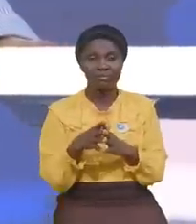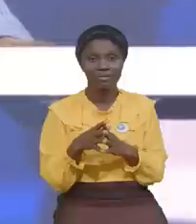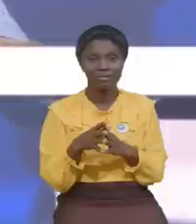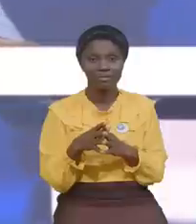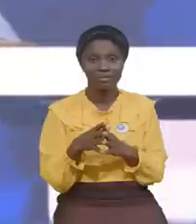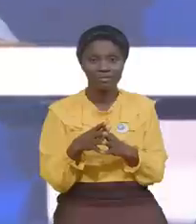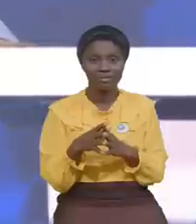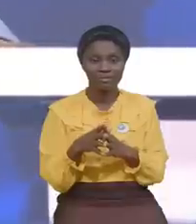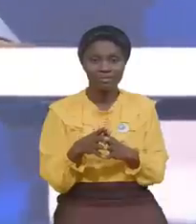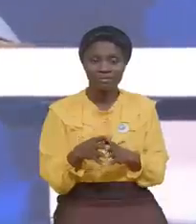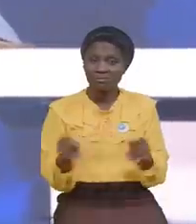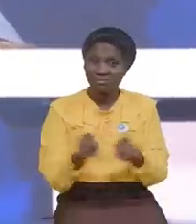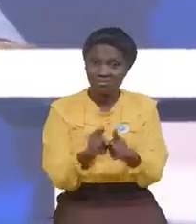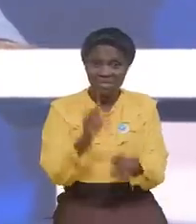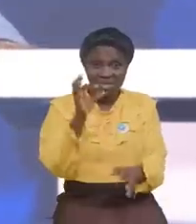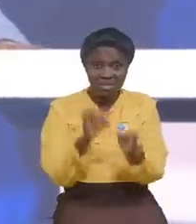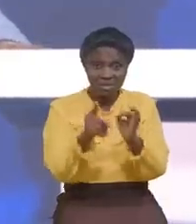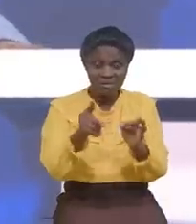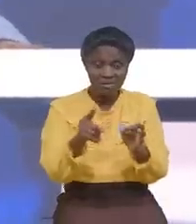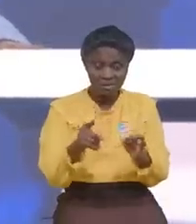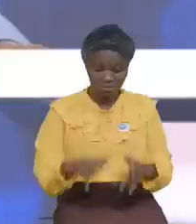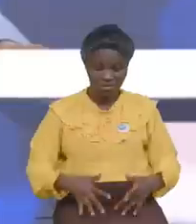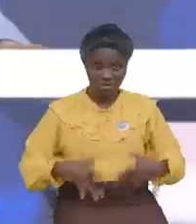even if you live 100 years here,